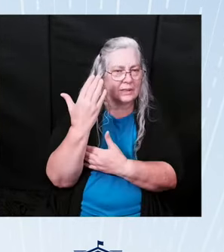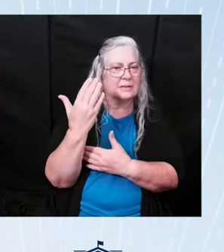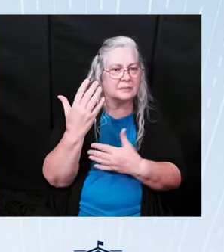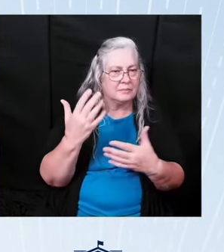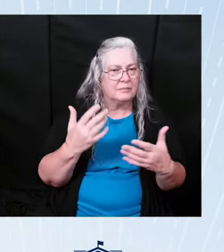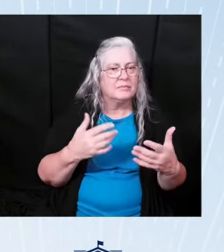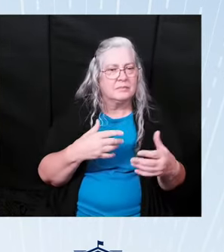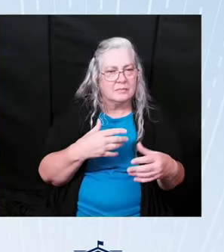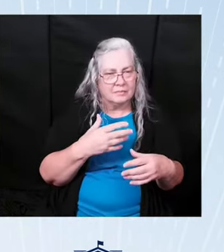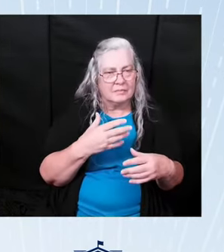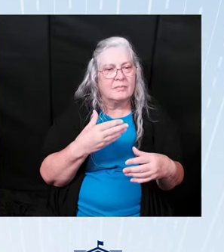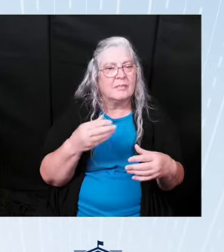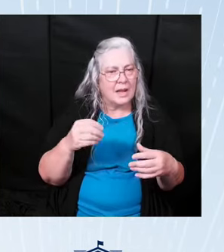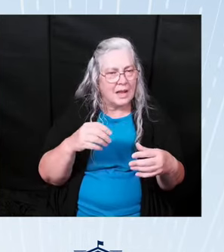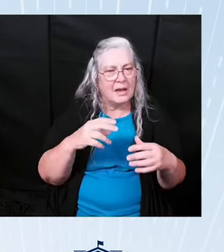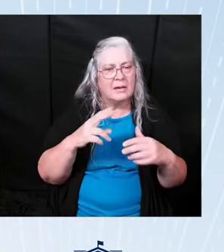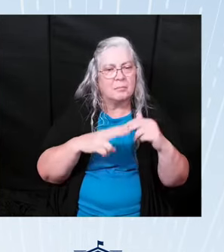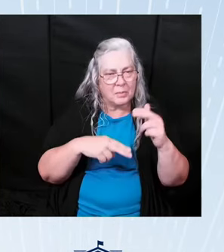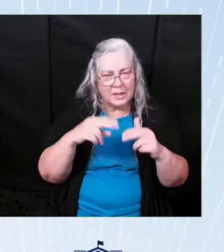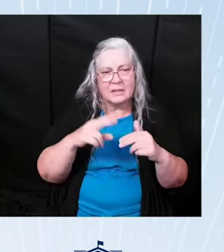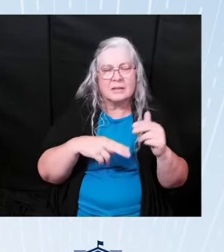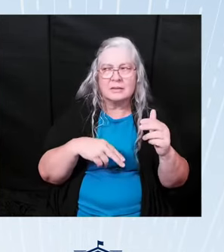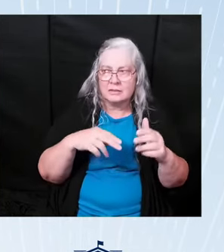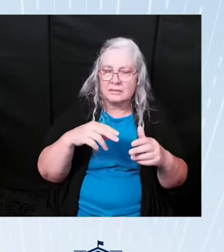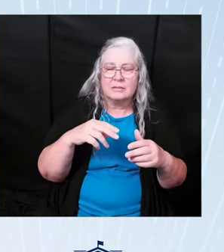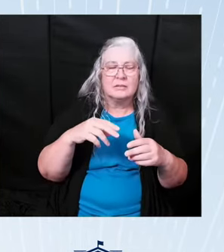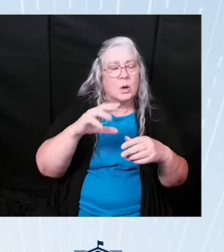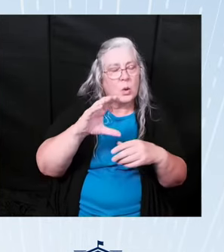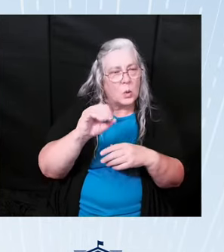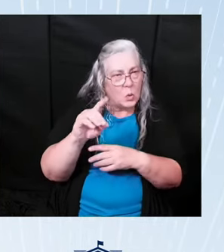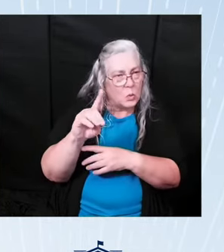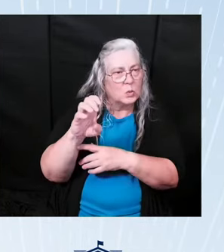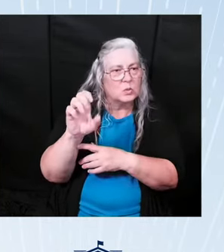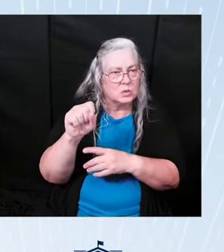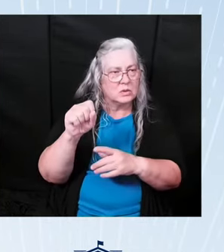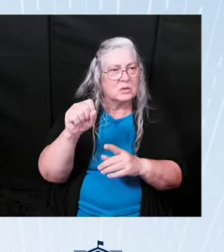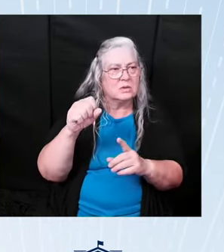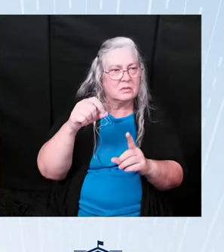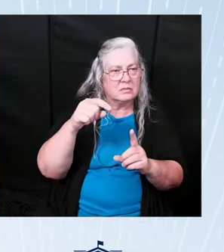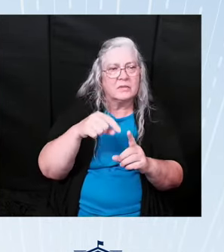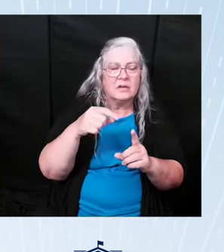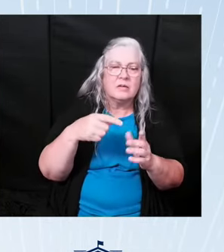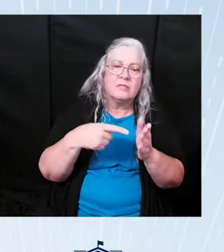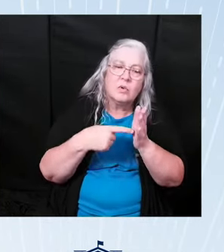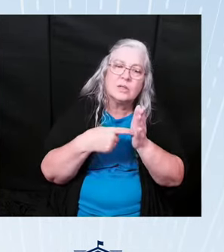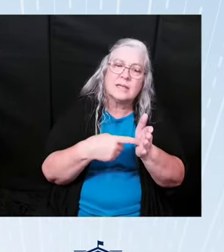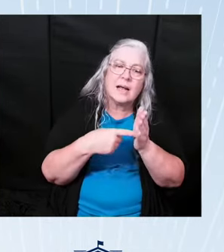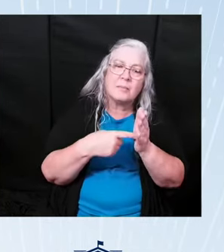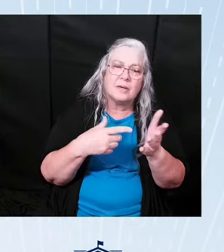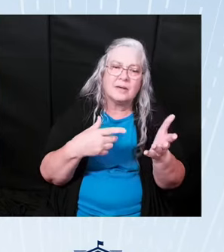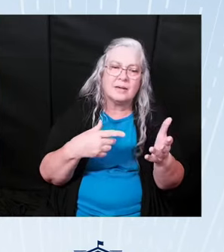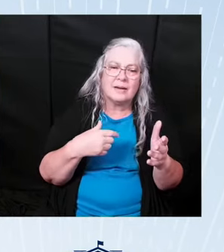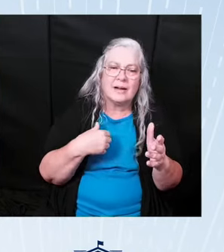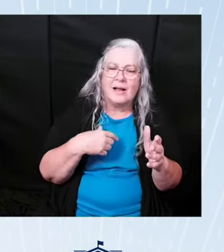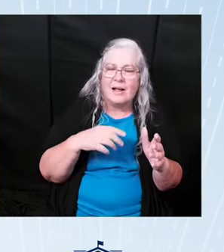another example of something that's not super sexy, unless you're like Zab Briggs.